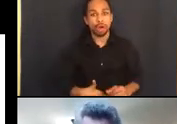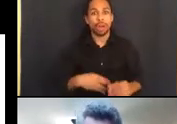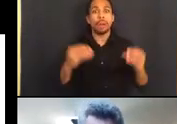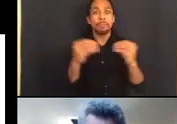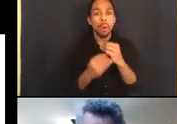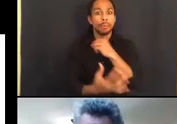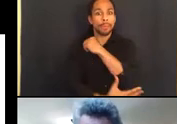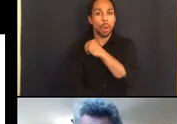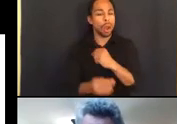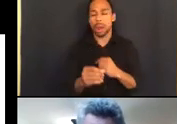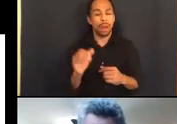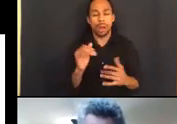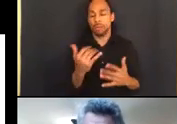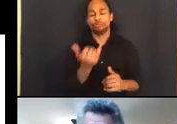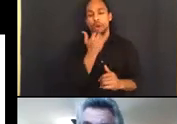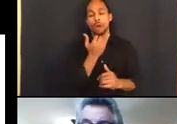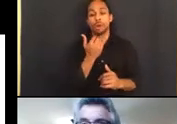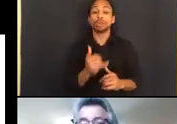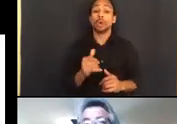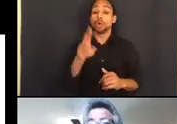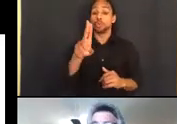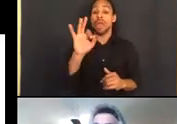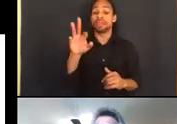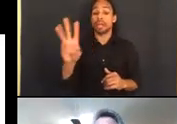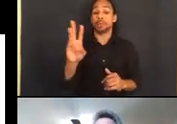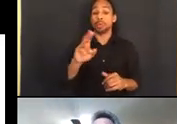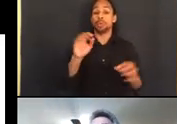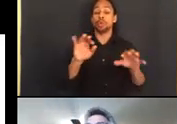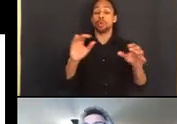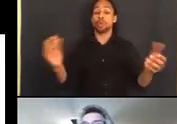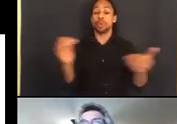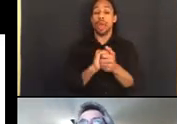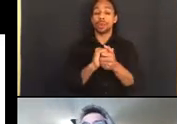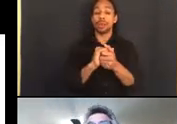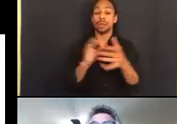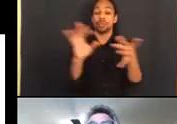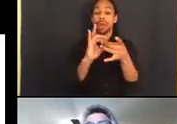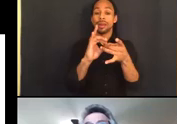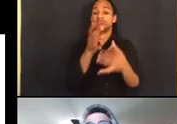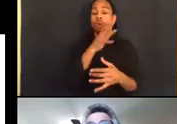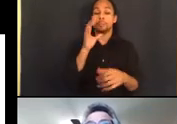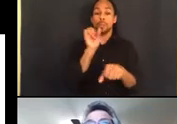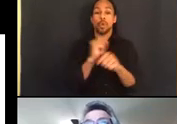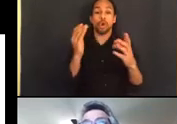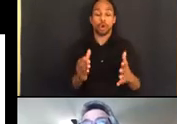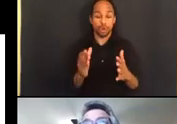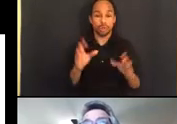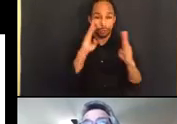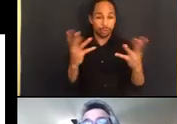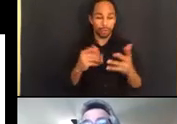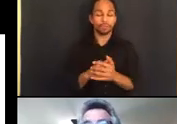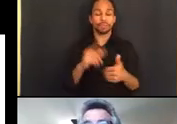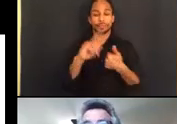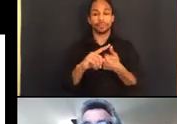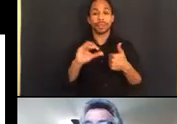Our intervention in the UFW has been focused on several different things at different levels. First is, how do we make